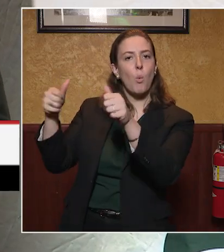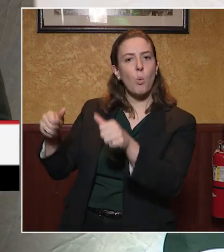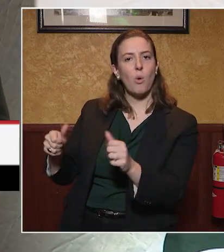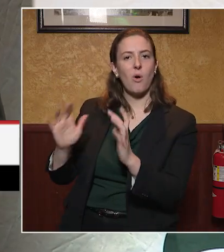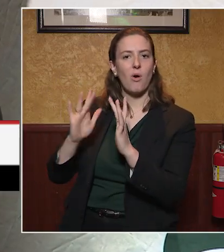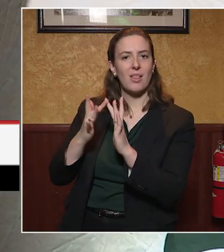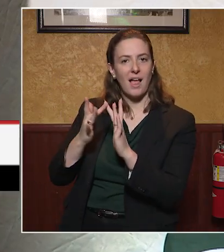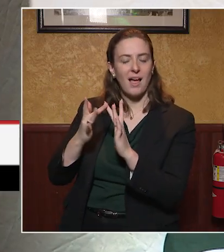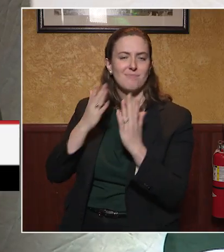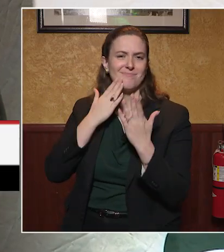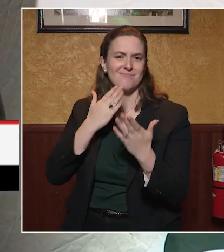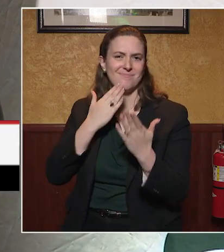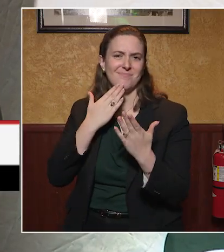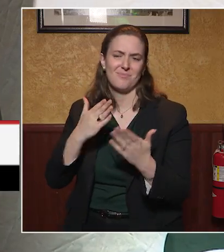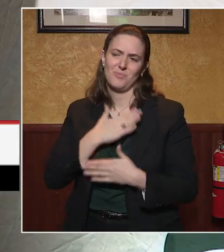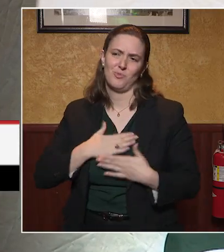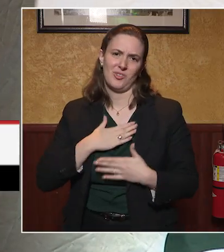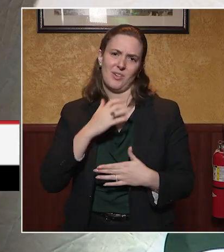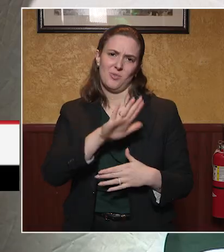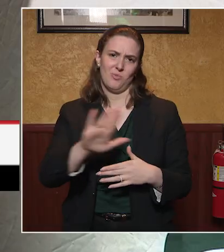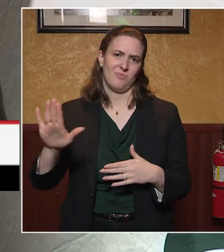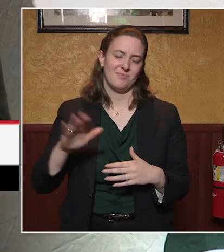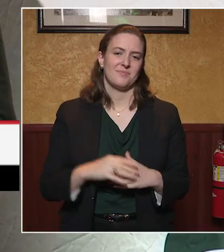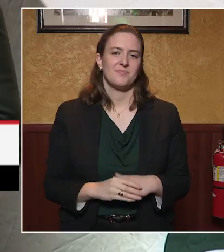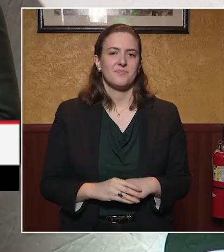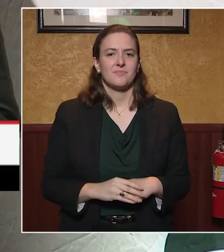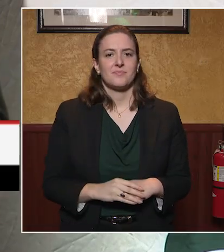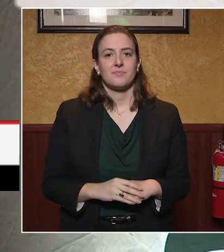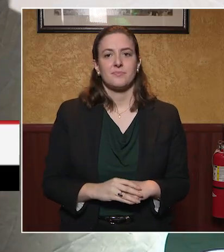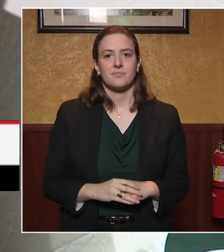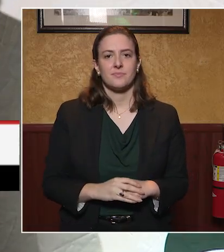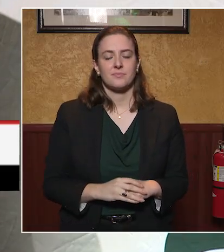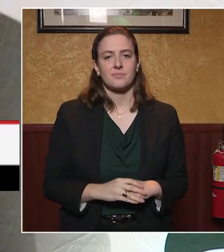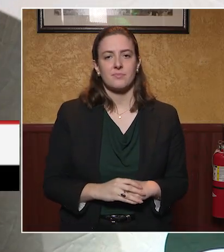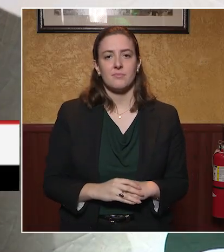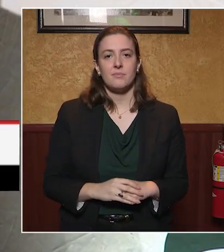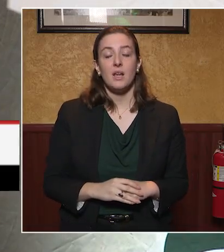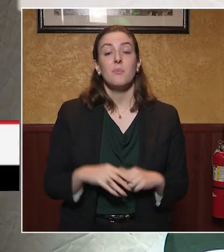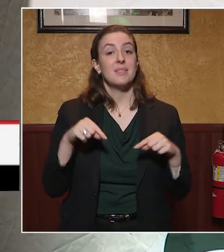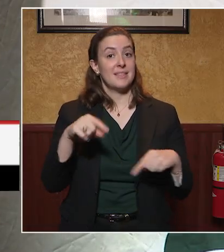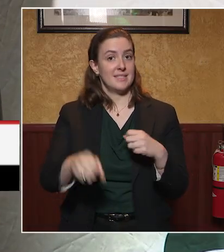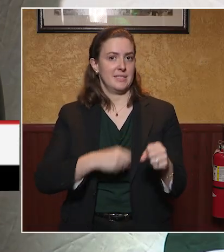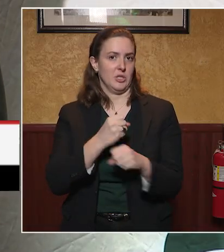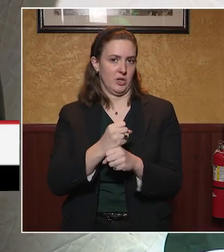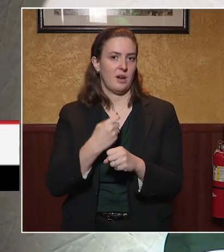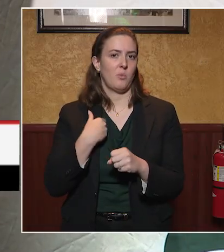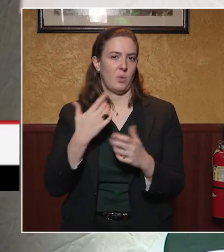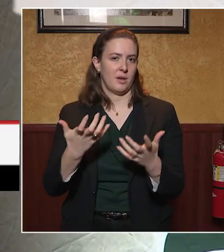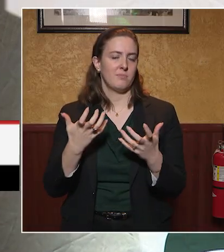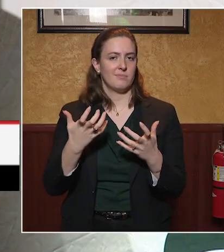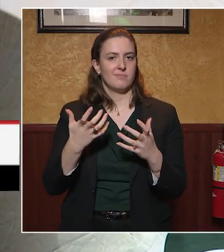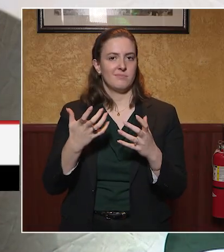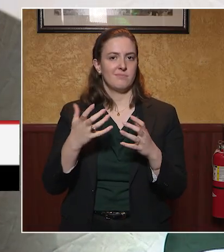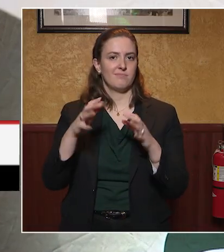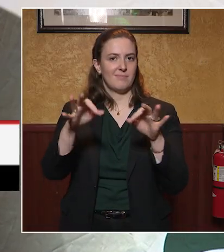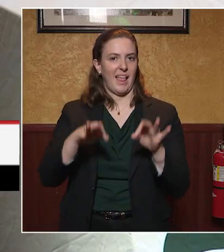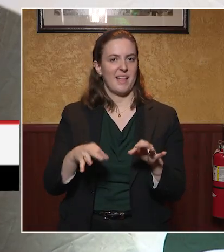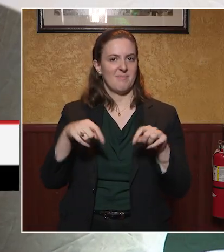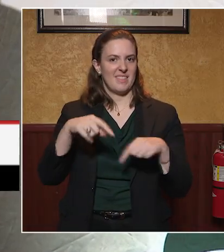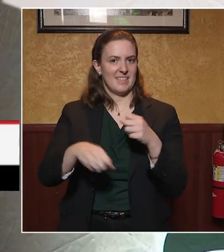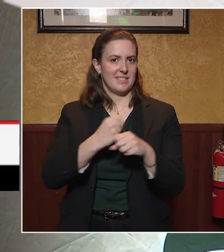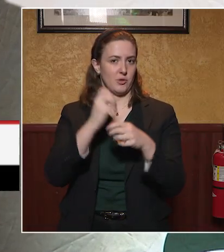goes a long way. We appreciate you. Now, I want to talk about some of the things that are featured for this year. So since its inception